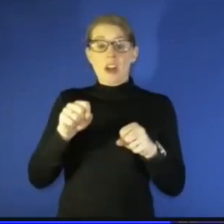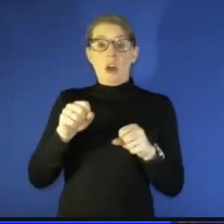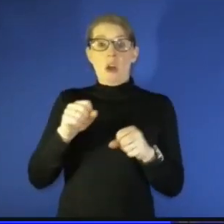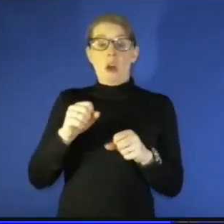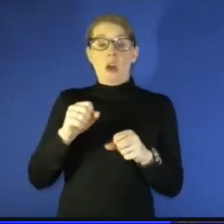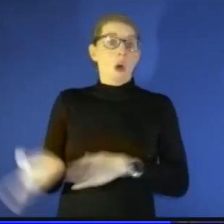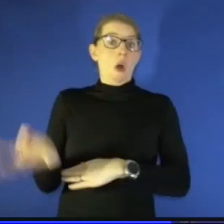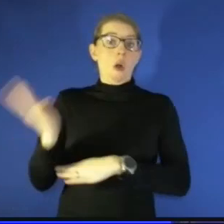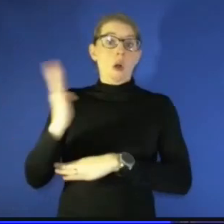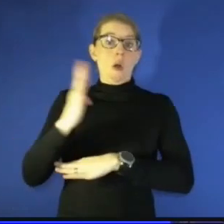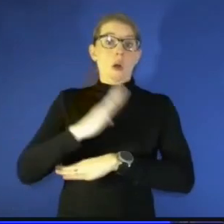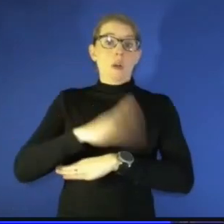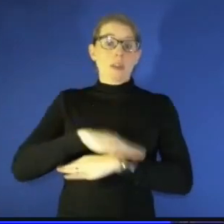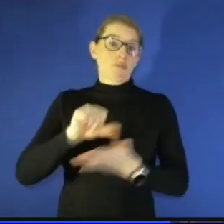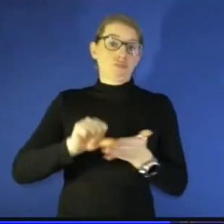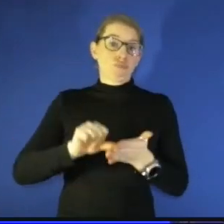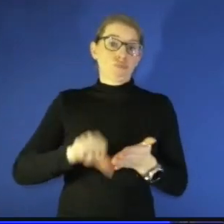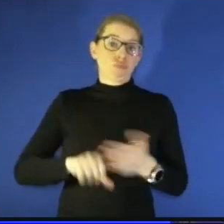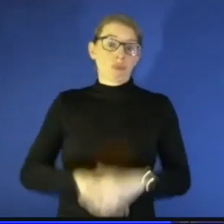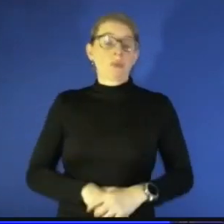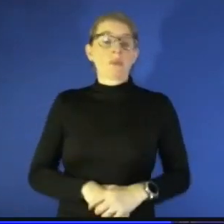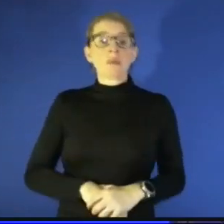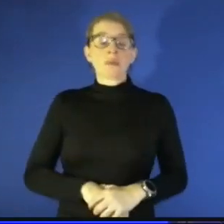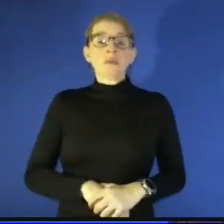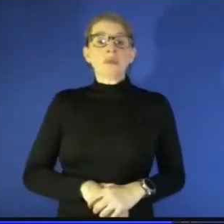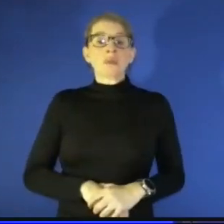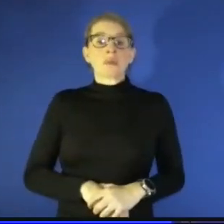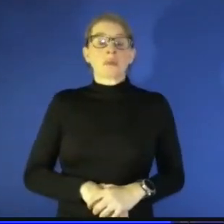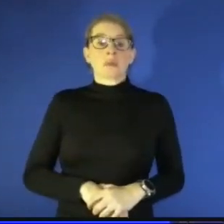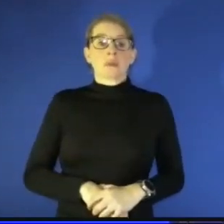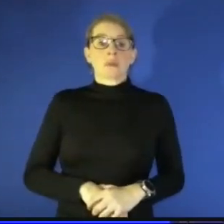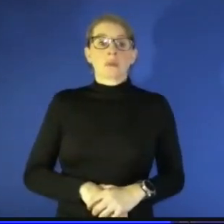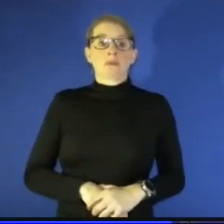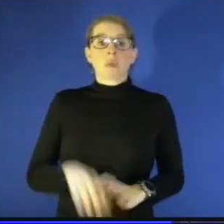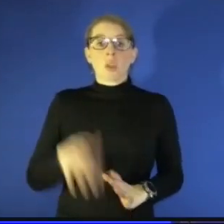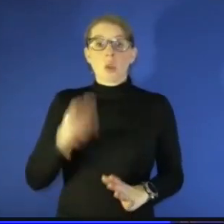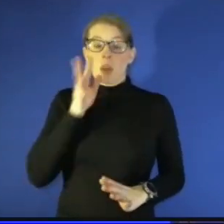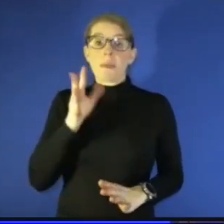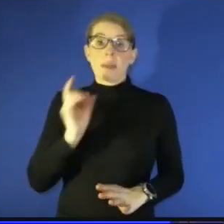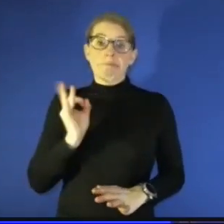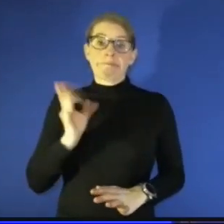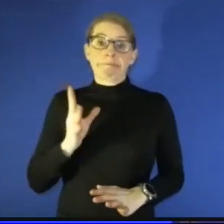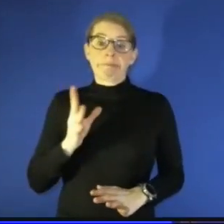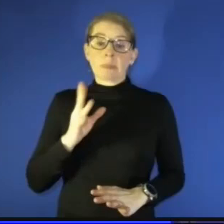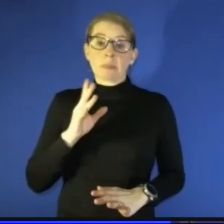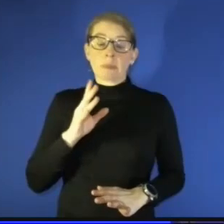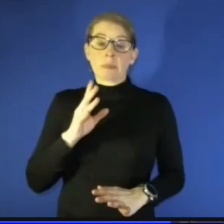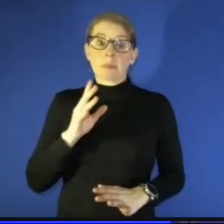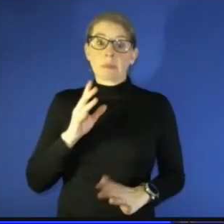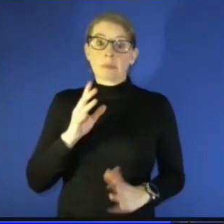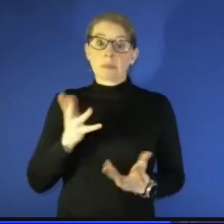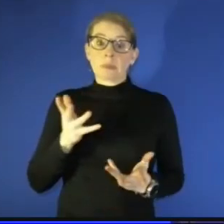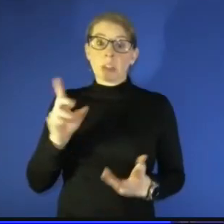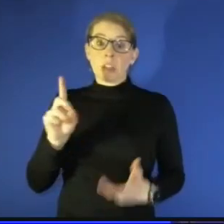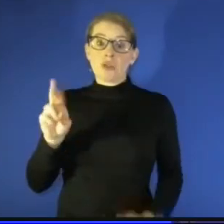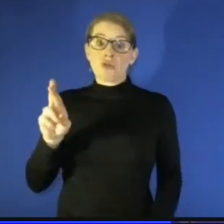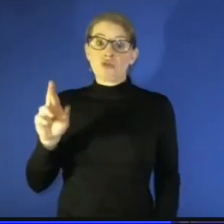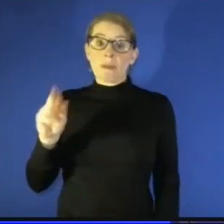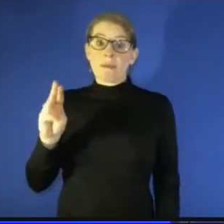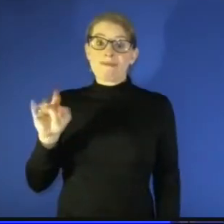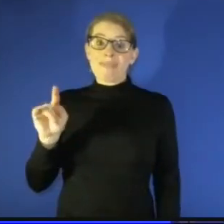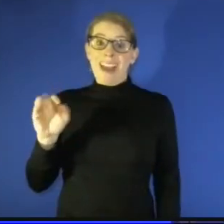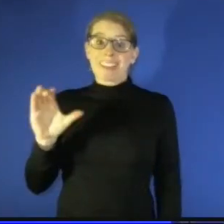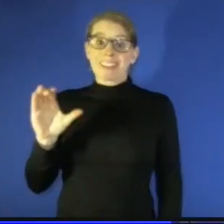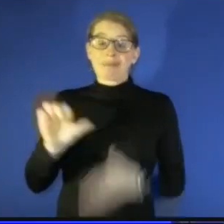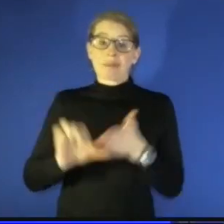and it would have been extremely dramatic. These days, surgery is